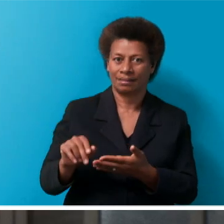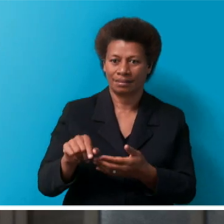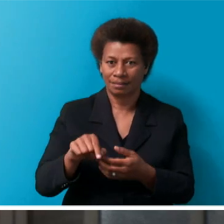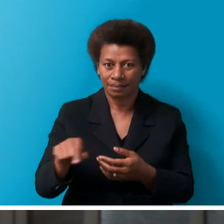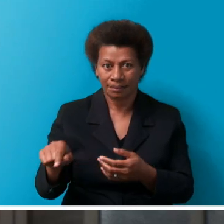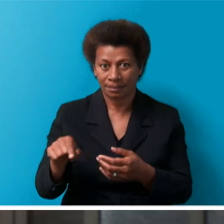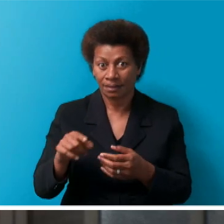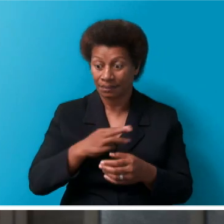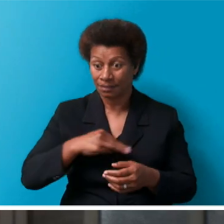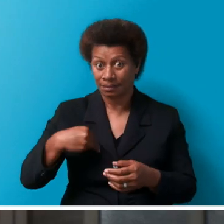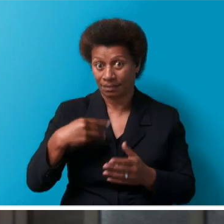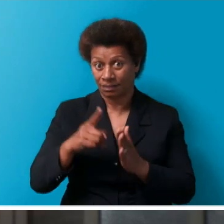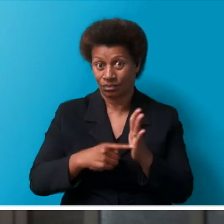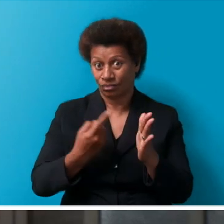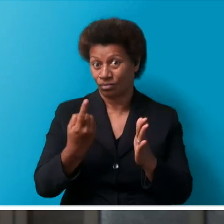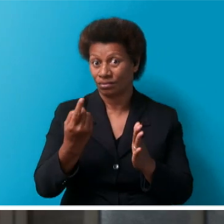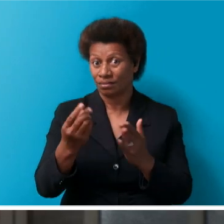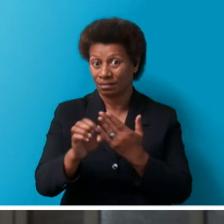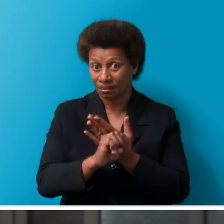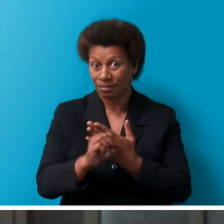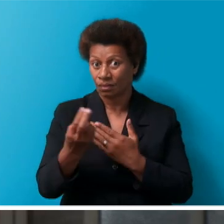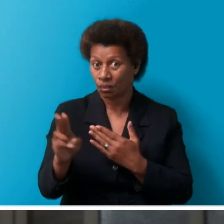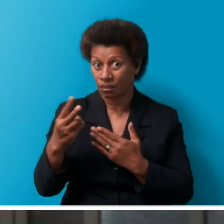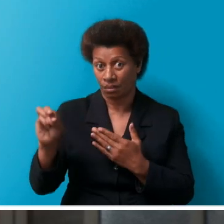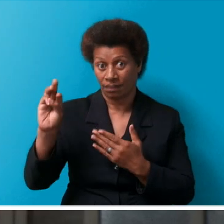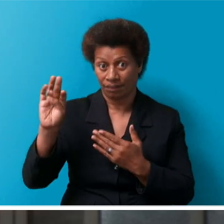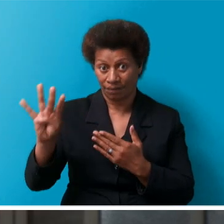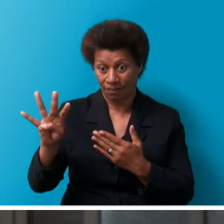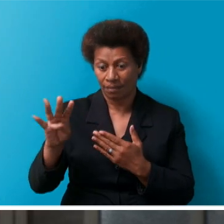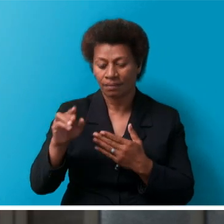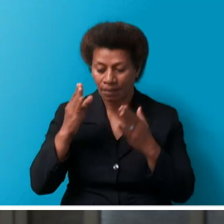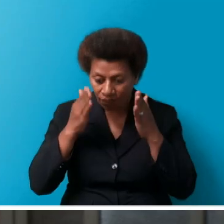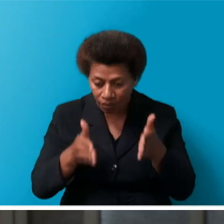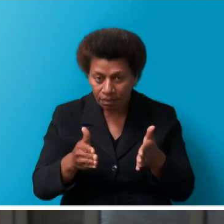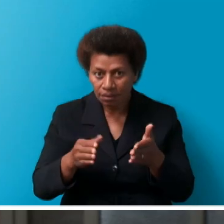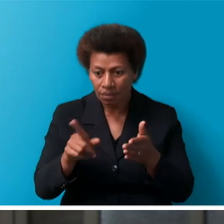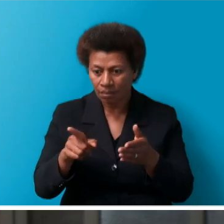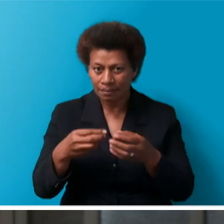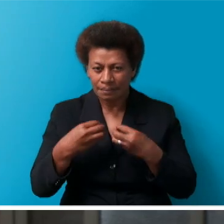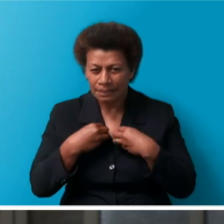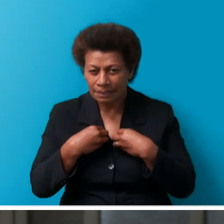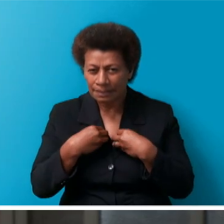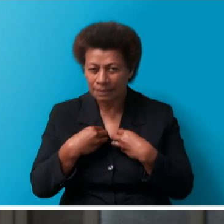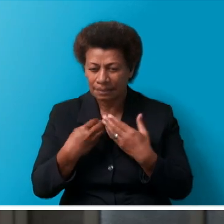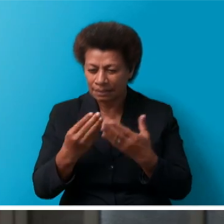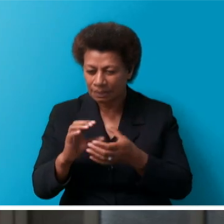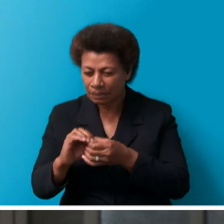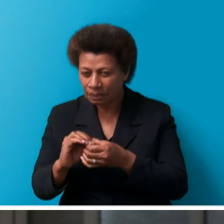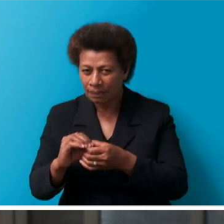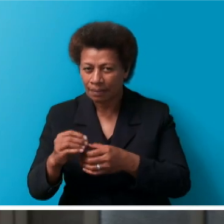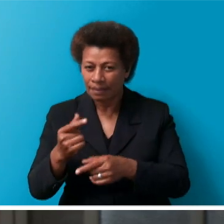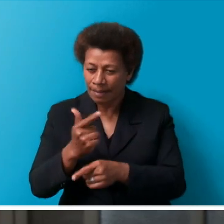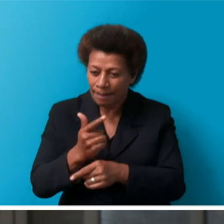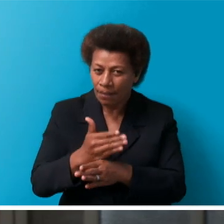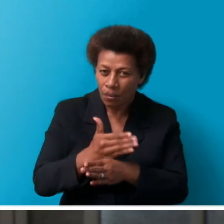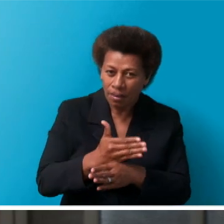2024, has held extensive consultations focusing on critical areas such as entrepreneurship, labor force participation, access